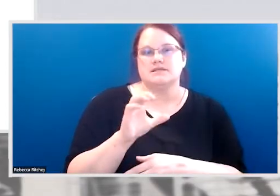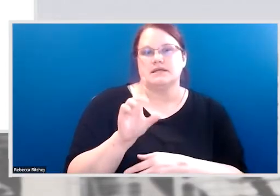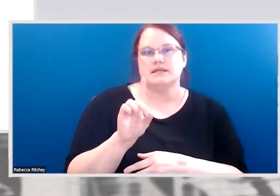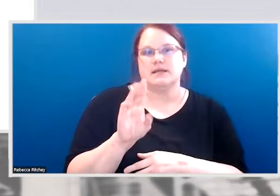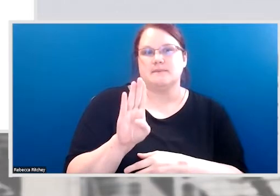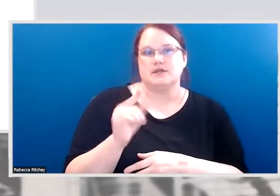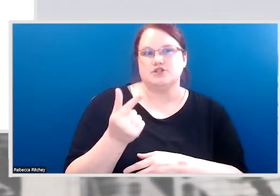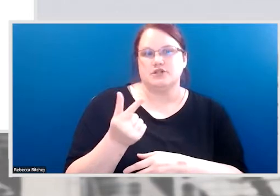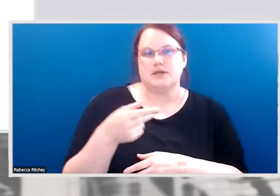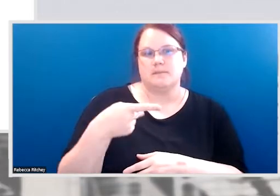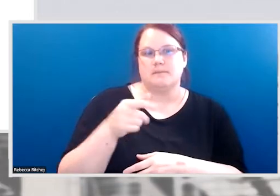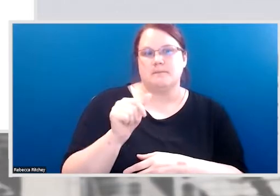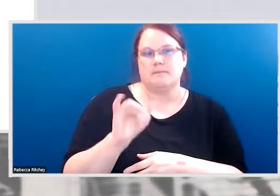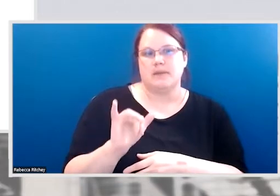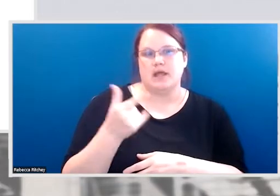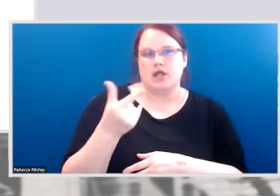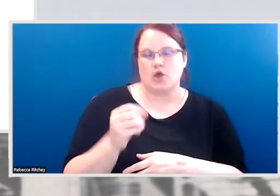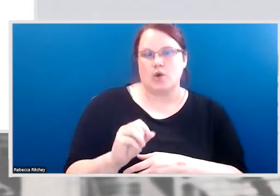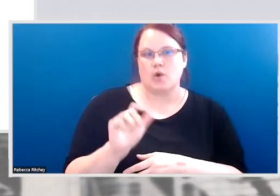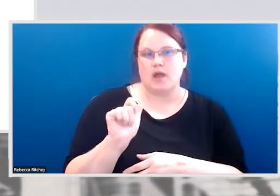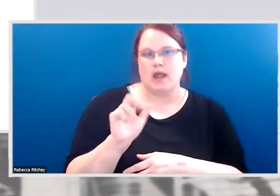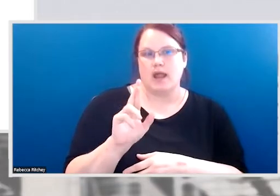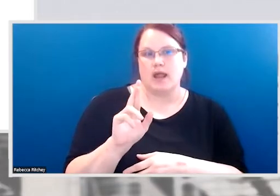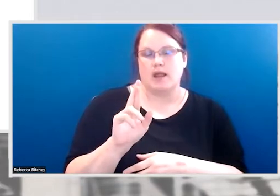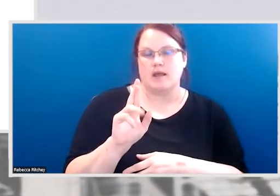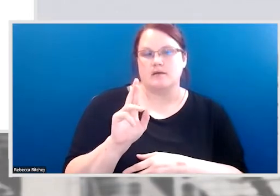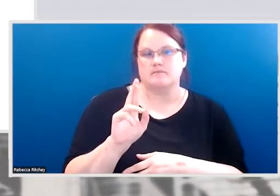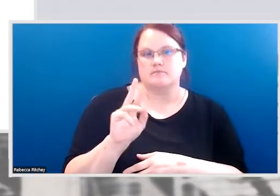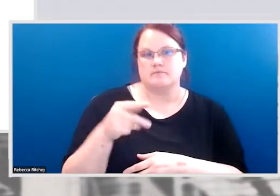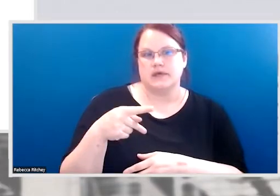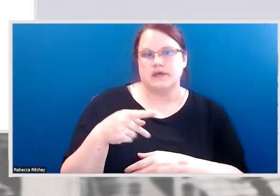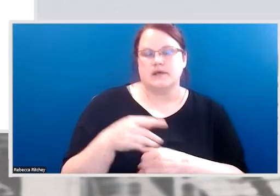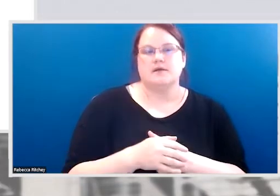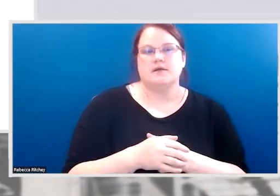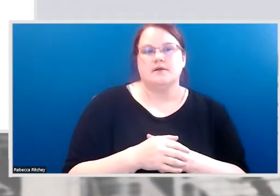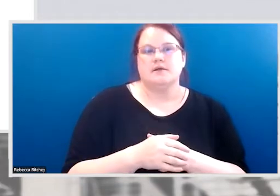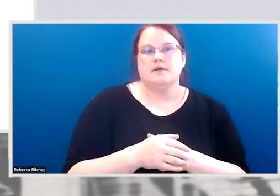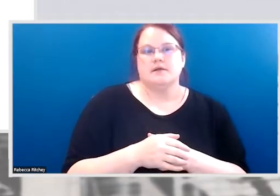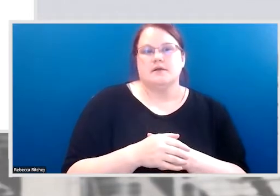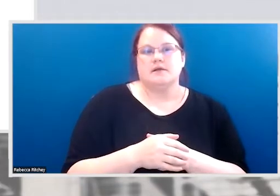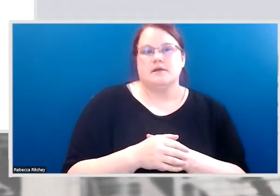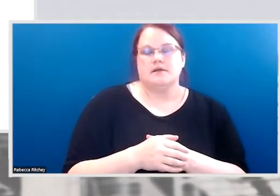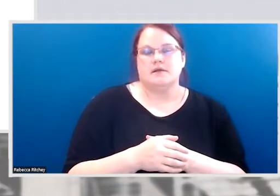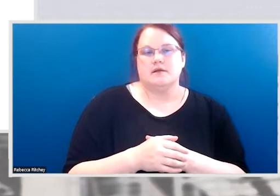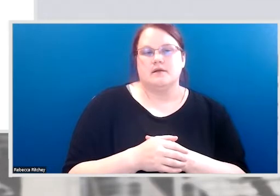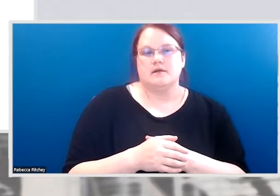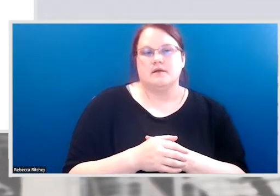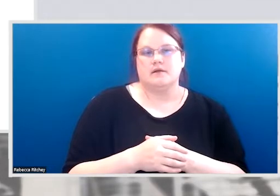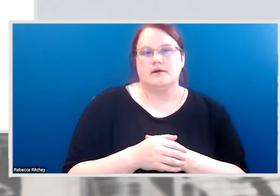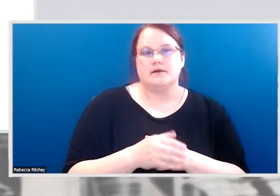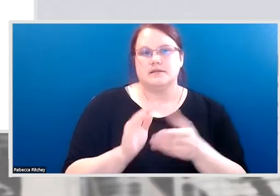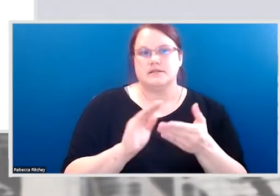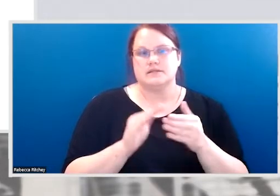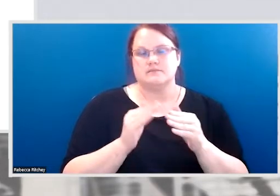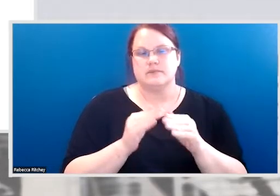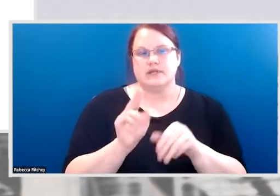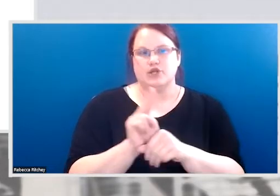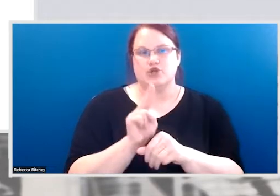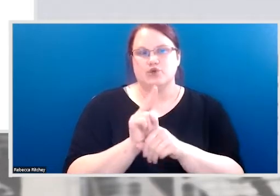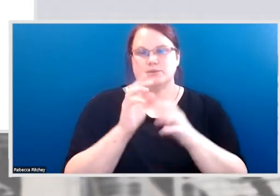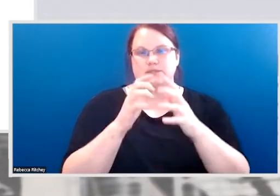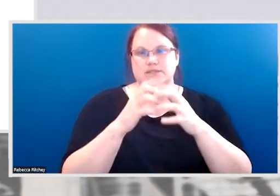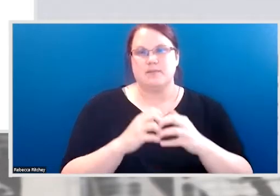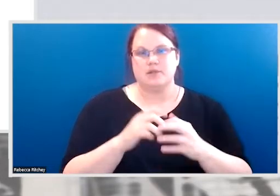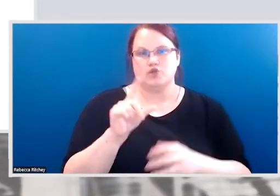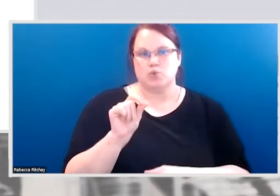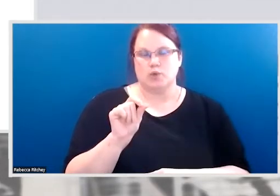block grants, pay-as-you-go or PAYGO funds, American Rescue Plan funds or ARP funds, did the city spend on demolition